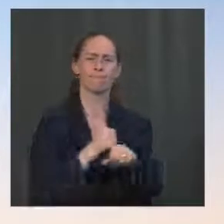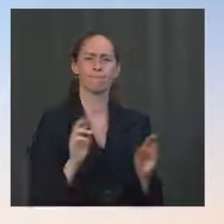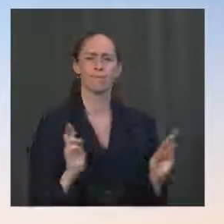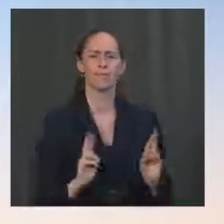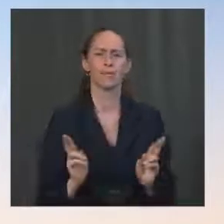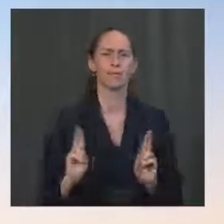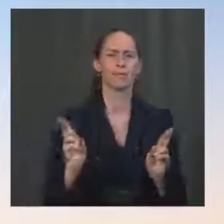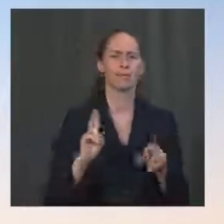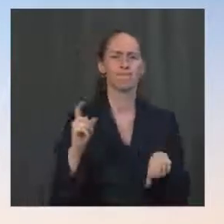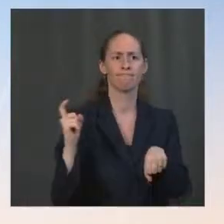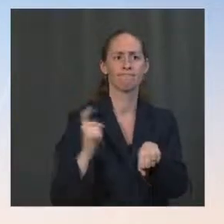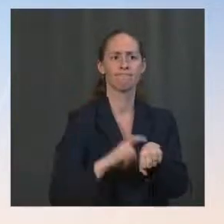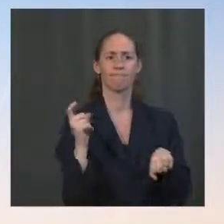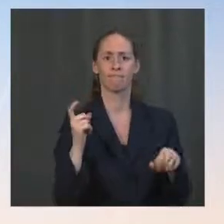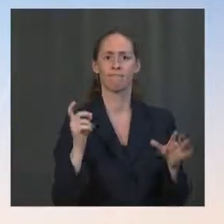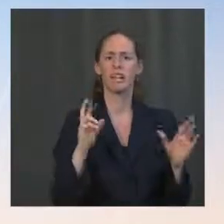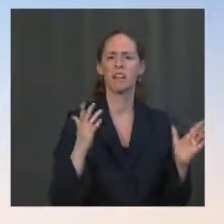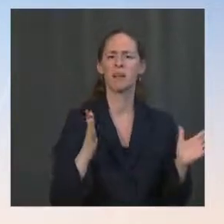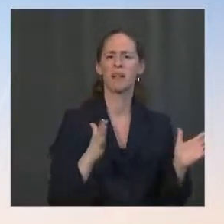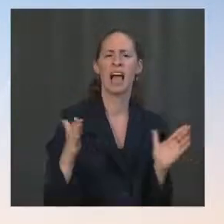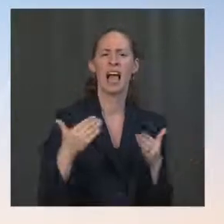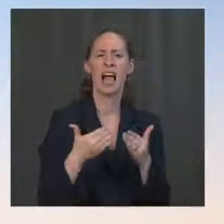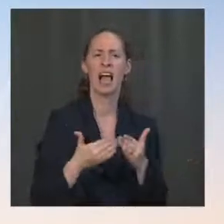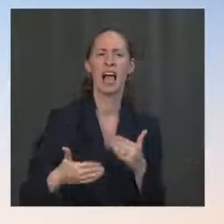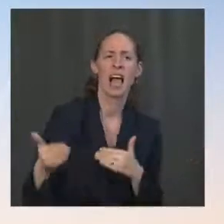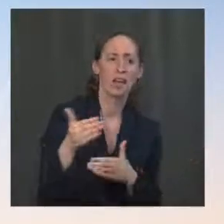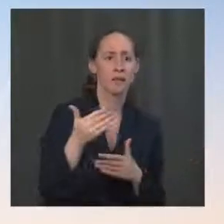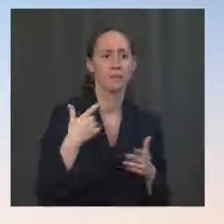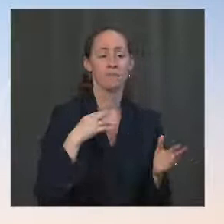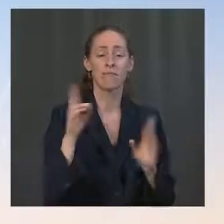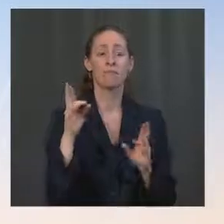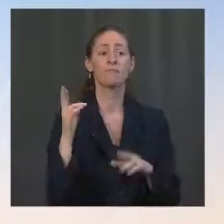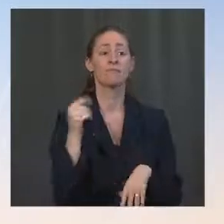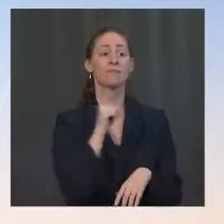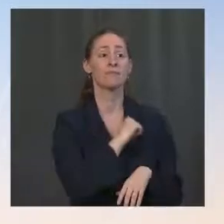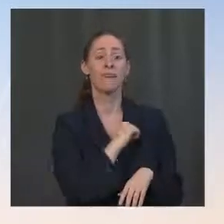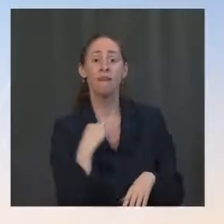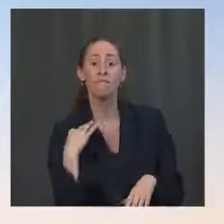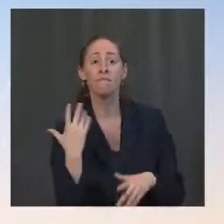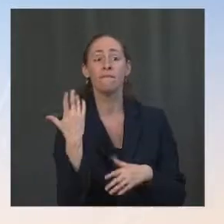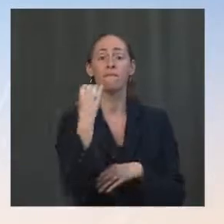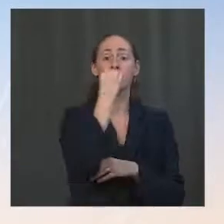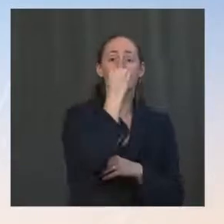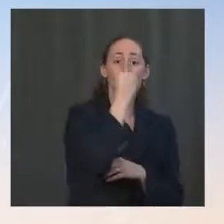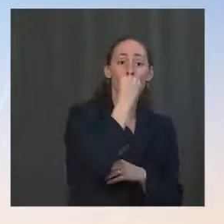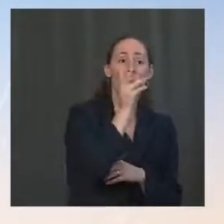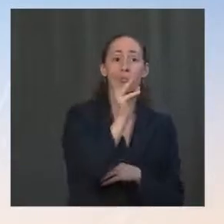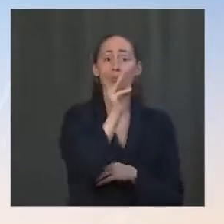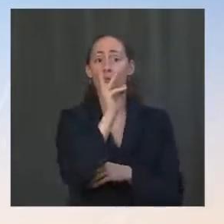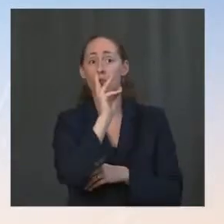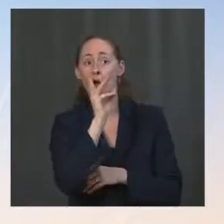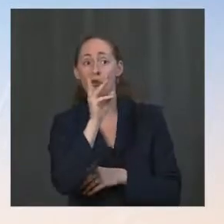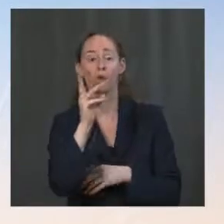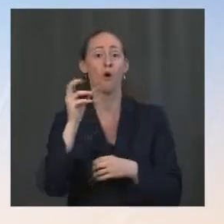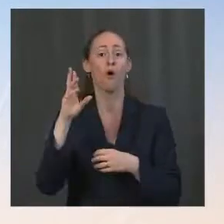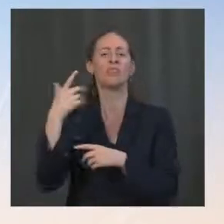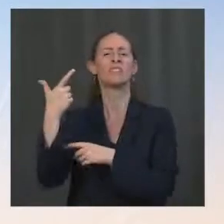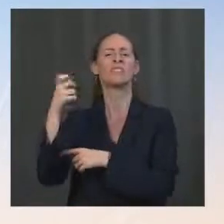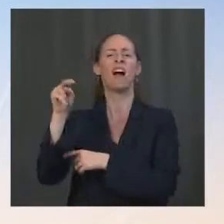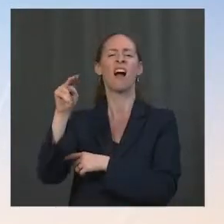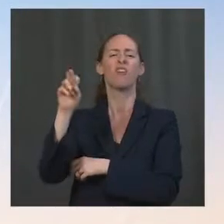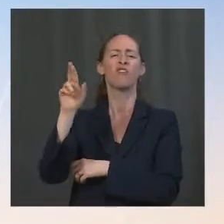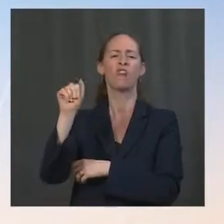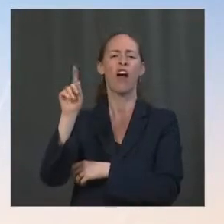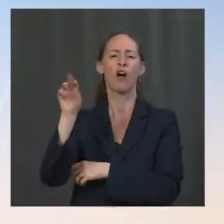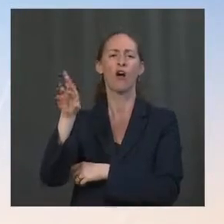We're pre-positioning personnel and resources that I noted, including food, water, and generators to respond to what could be a dangerous hurricane hitting the